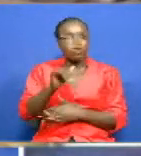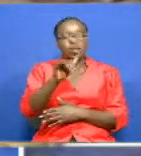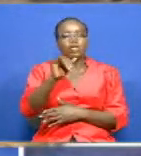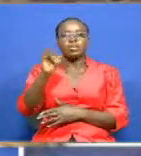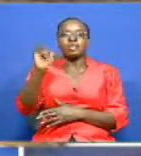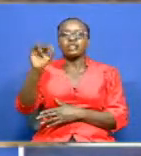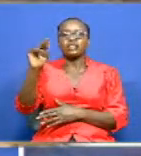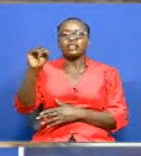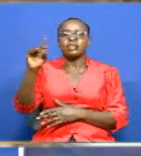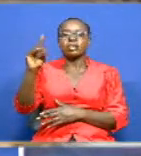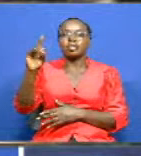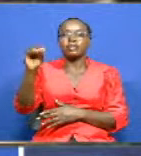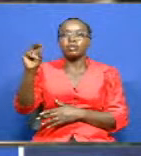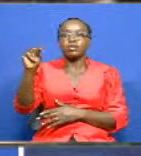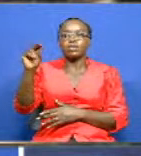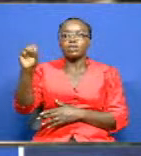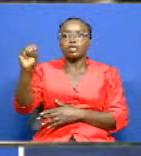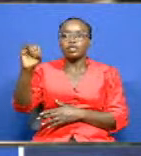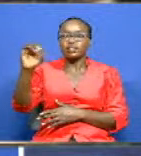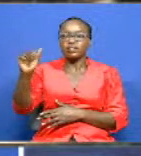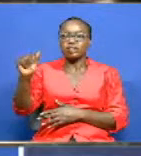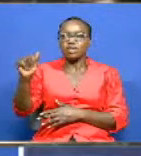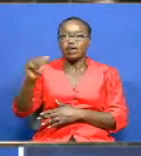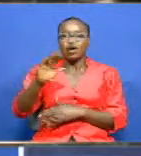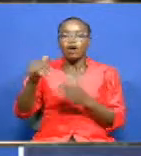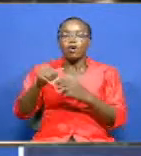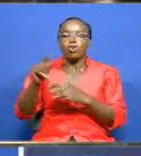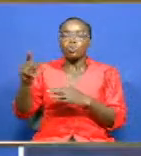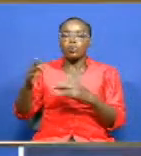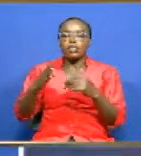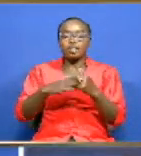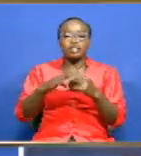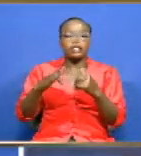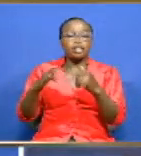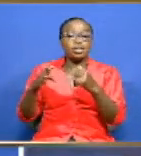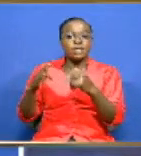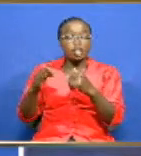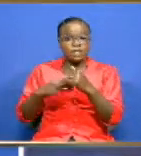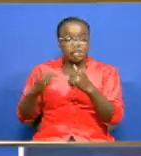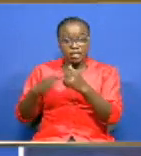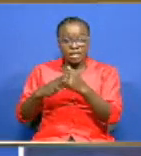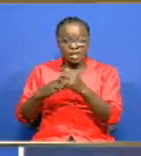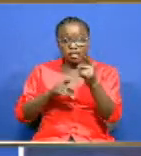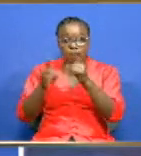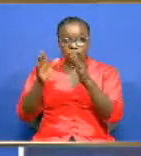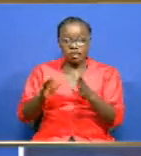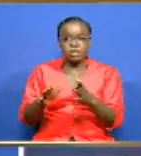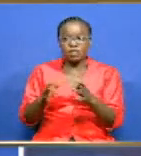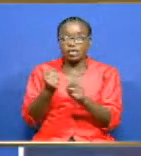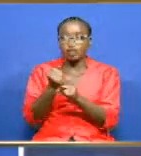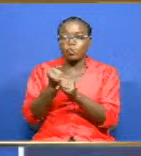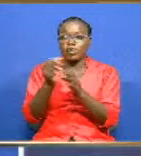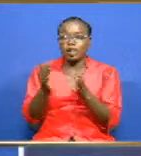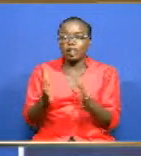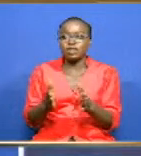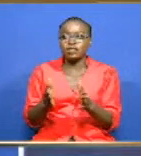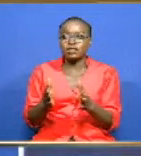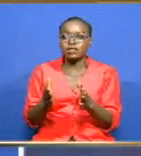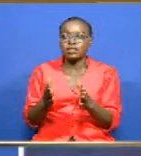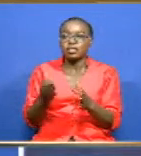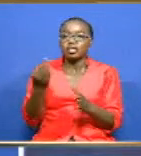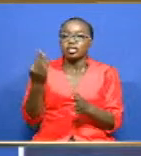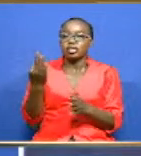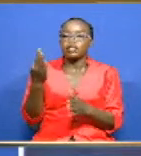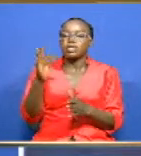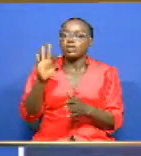Indonesia, killing all the 189 passengers and crew. From the civil litigation, we estimated that for the